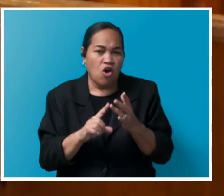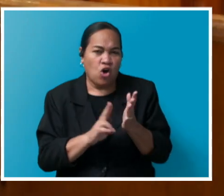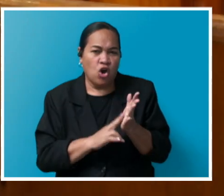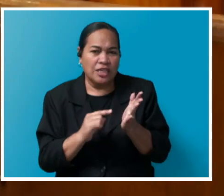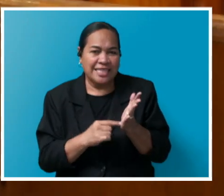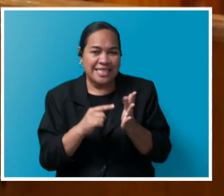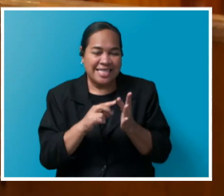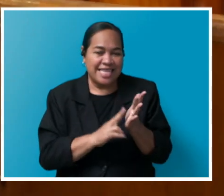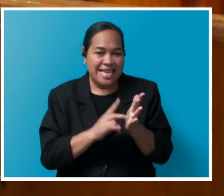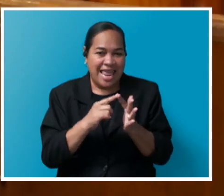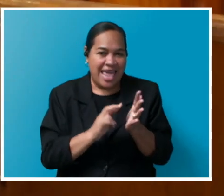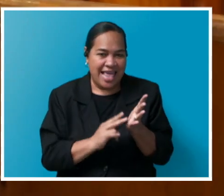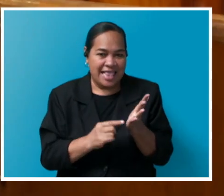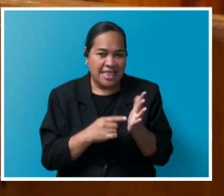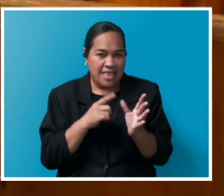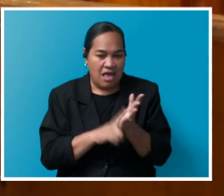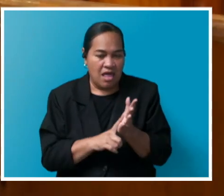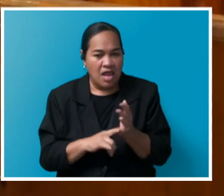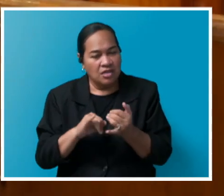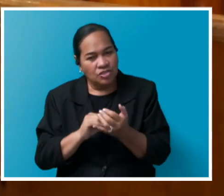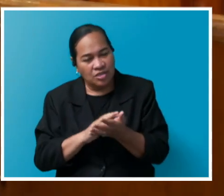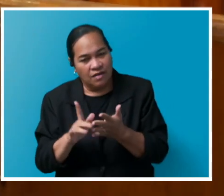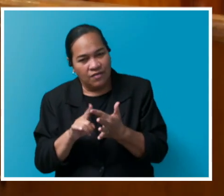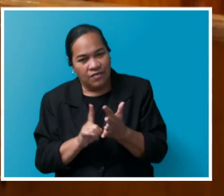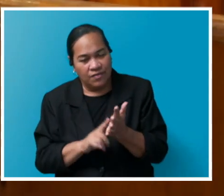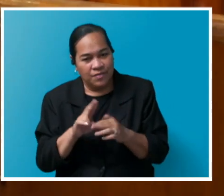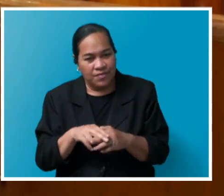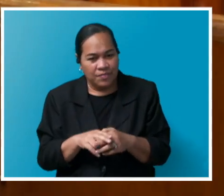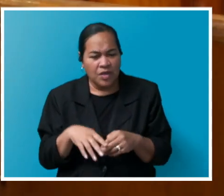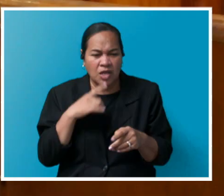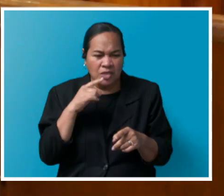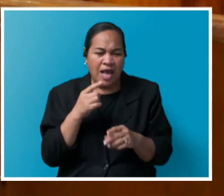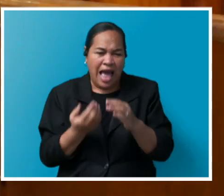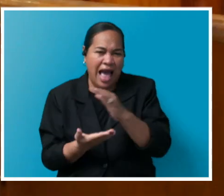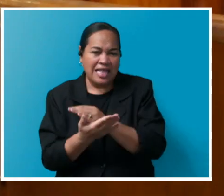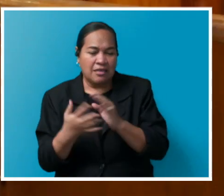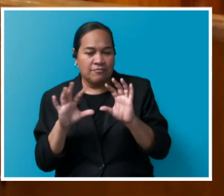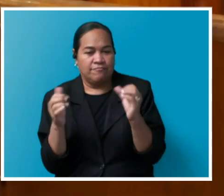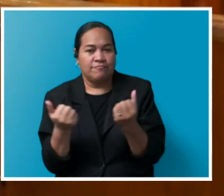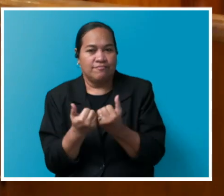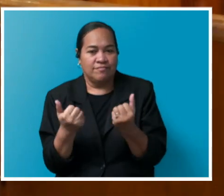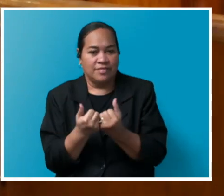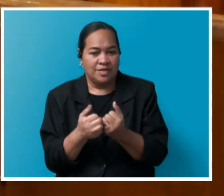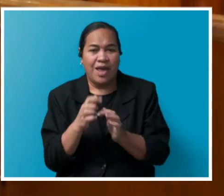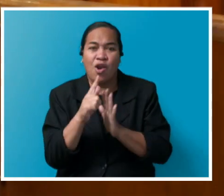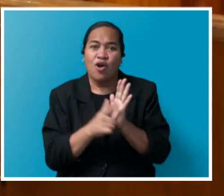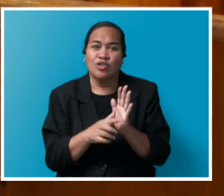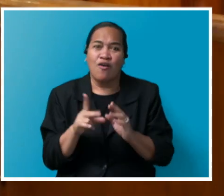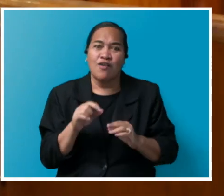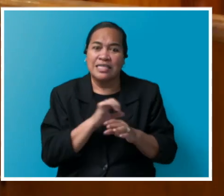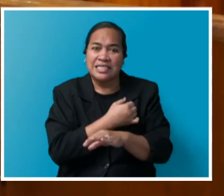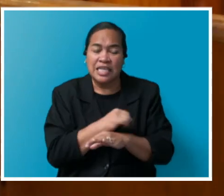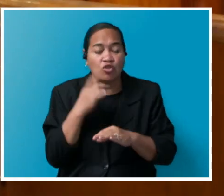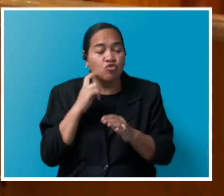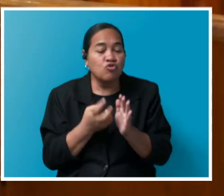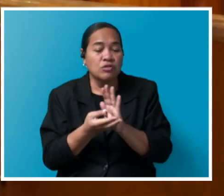a body established under the UNCLOS, United Nations Convention on the Laws of the Sea, to review